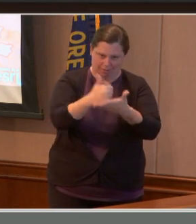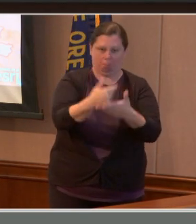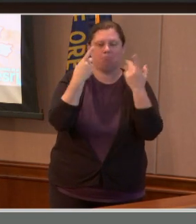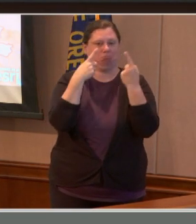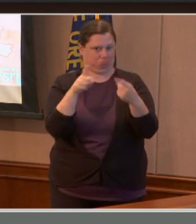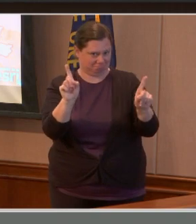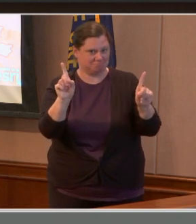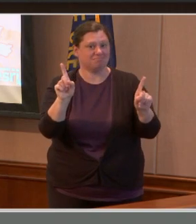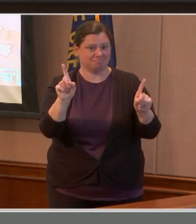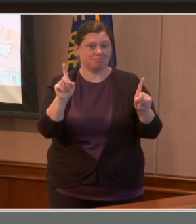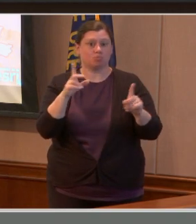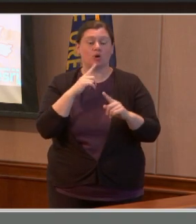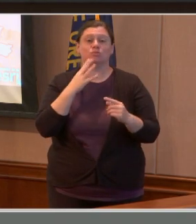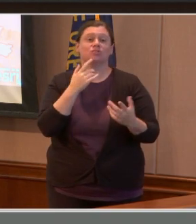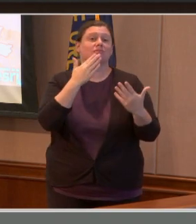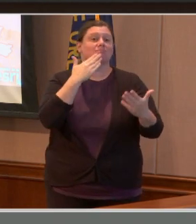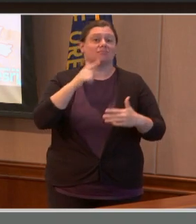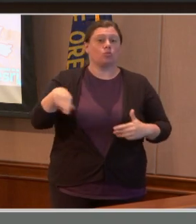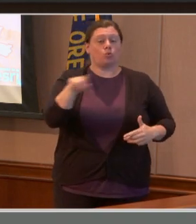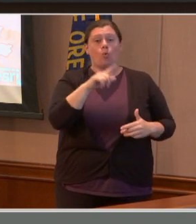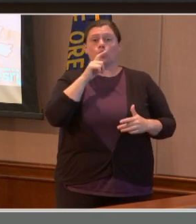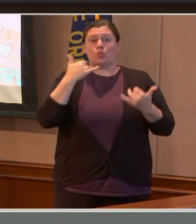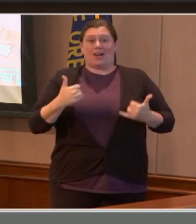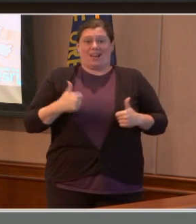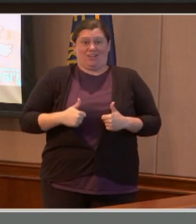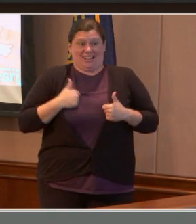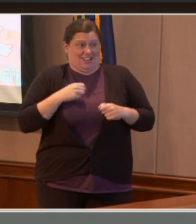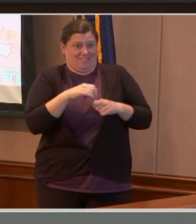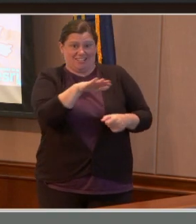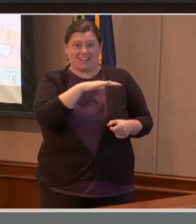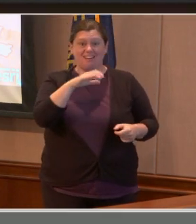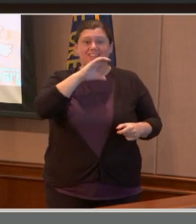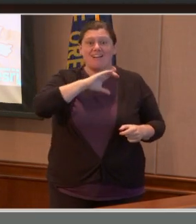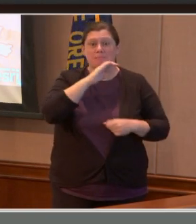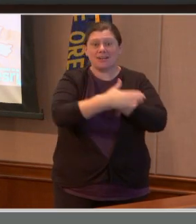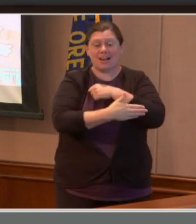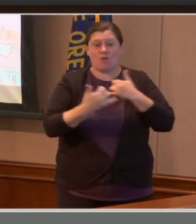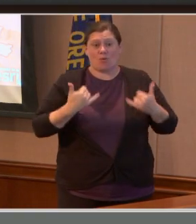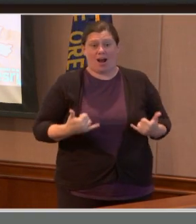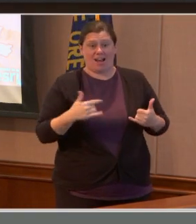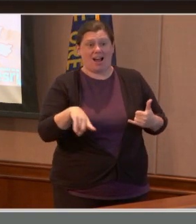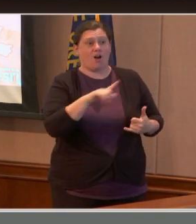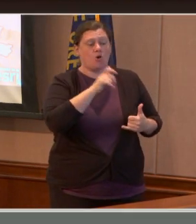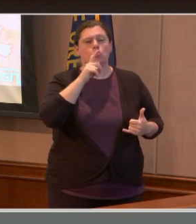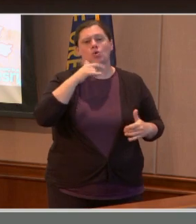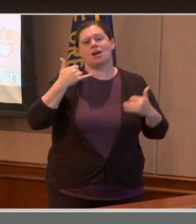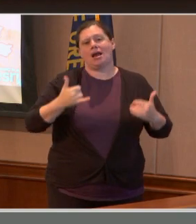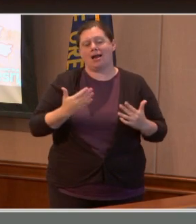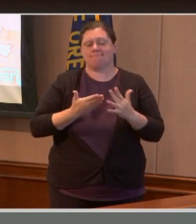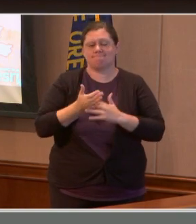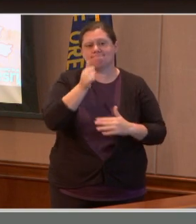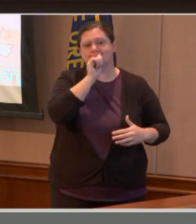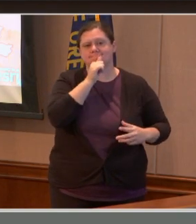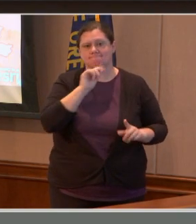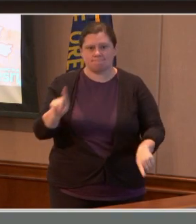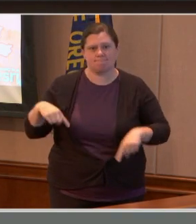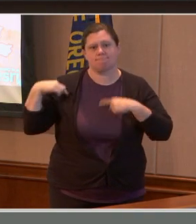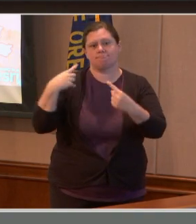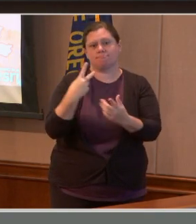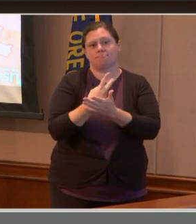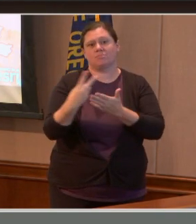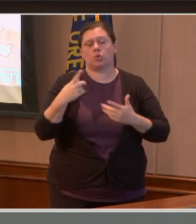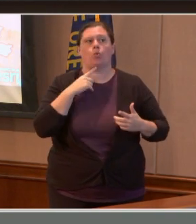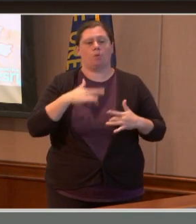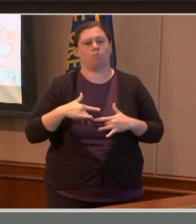thanks to the residents of Clackamas County that have been patient. We're excited to get so many back into your